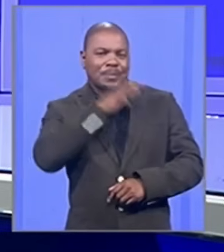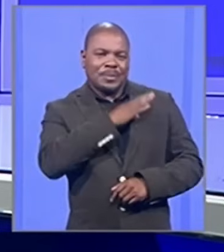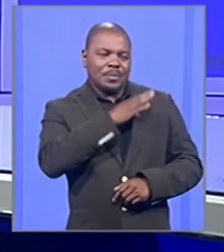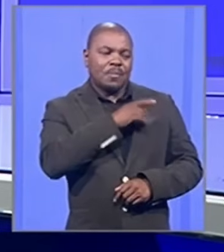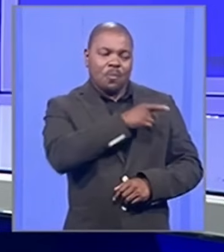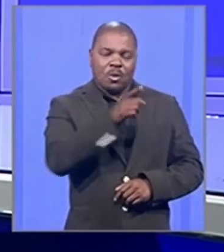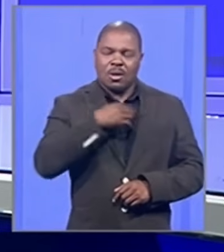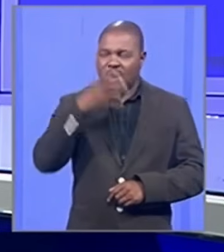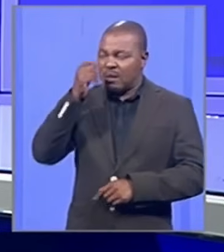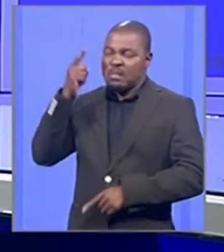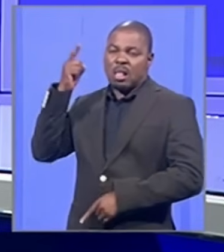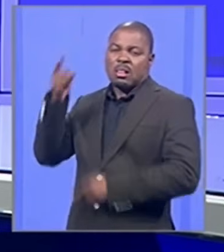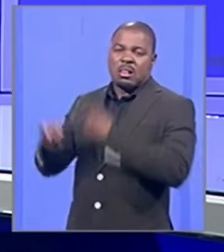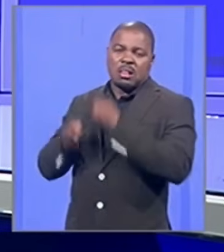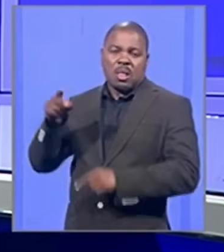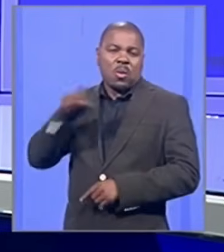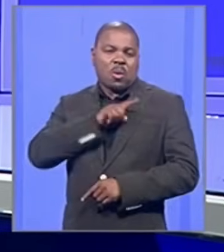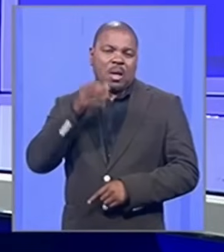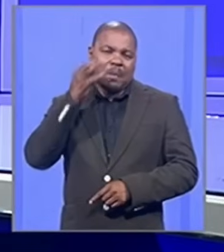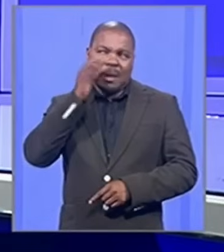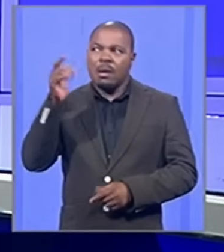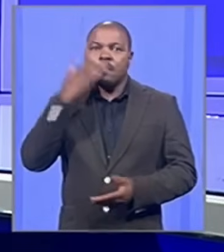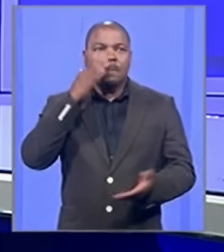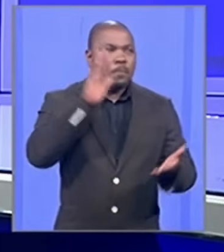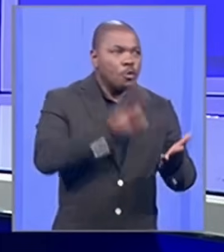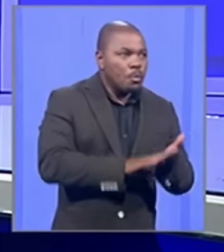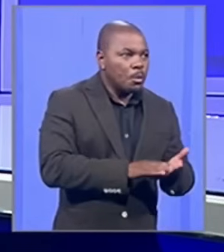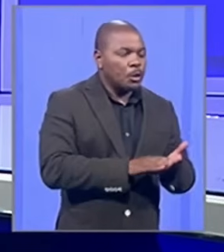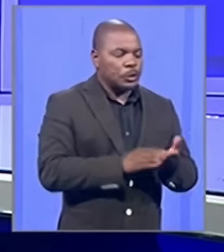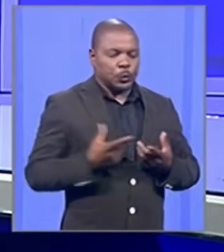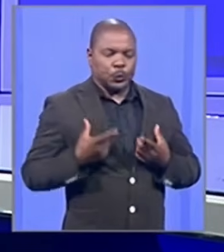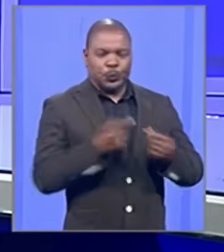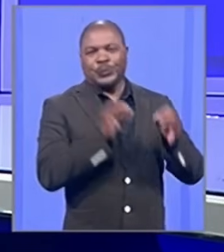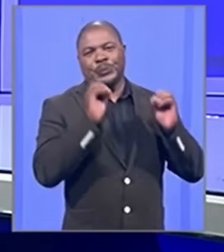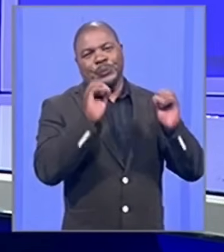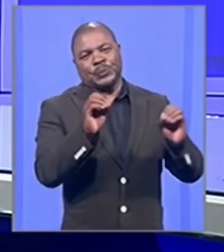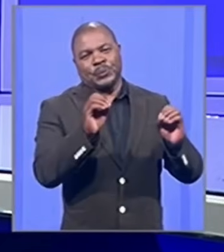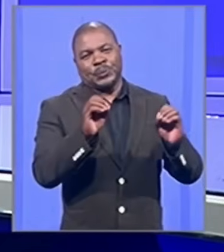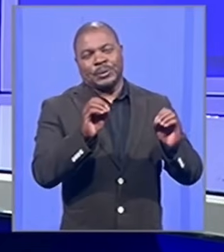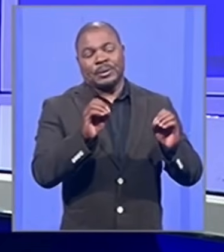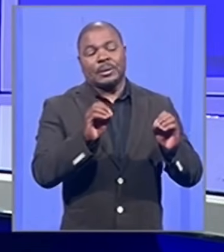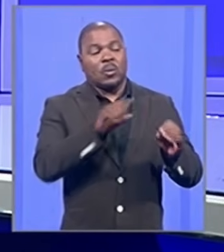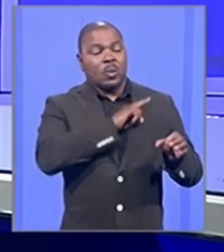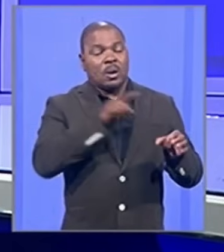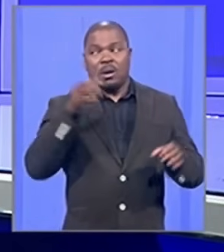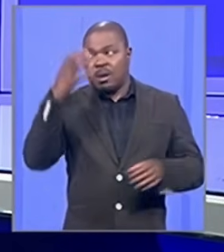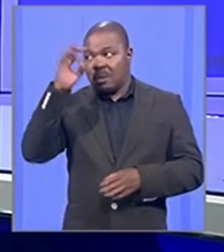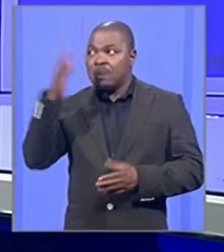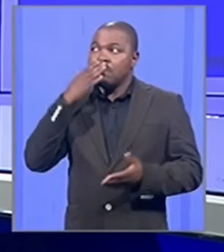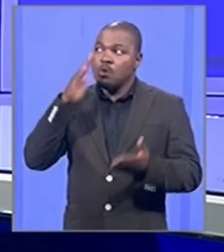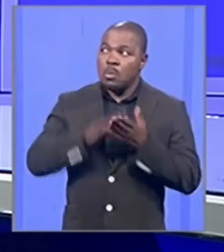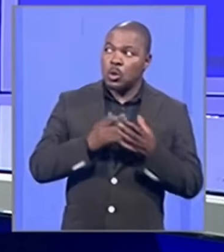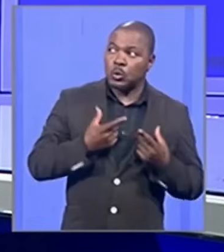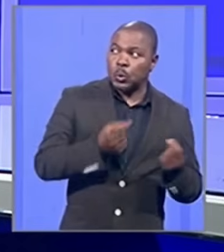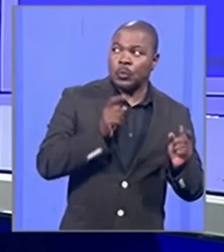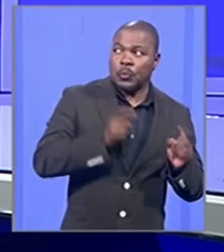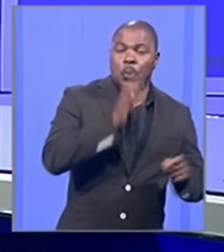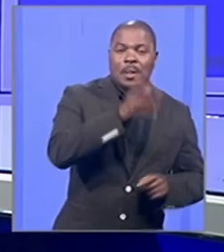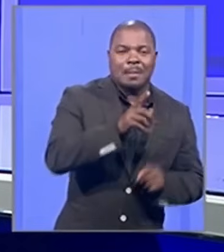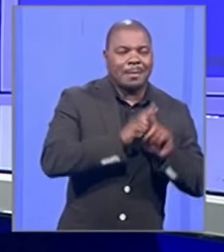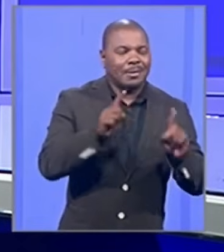kgadile puso ka sebareng ke ditsholofetso tse di sa diragadiweng tse puso e solofeditseng fa di tla